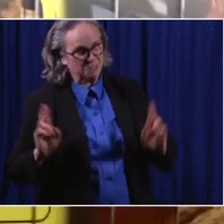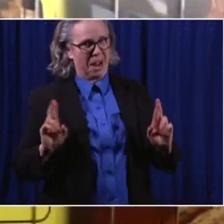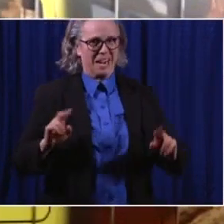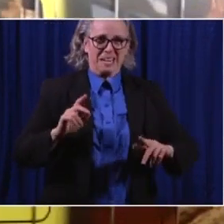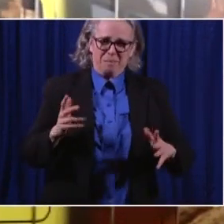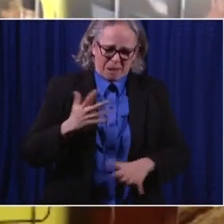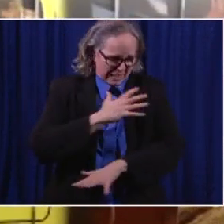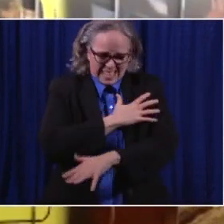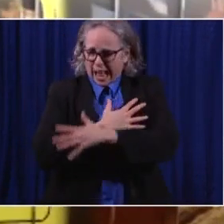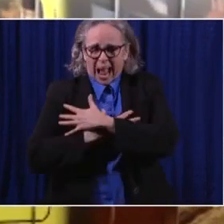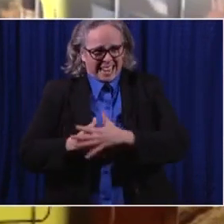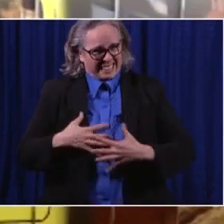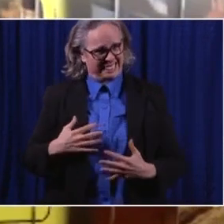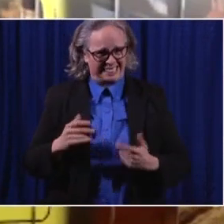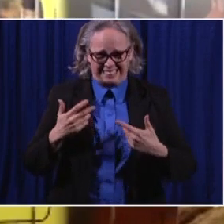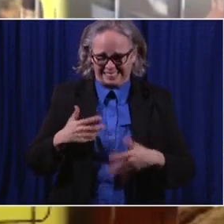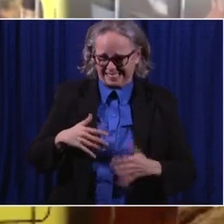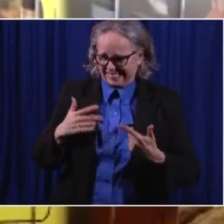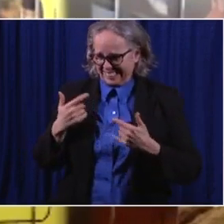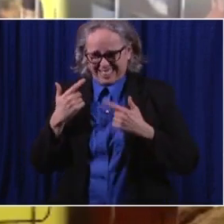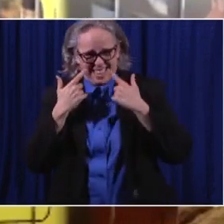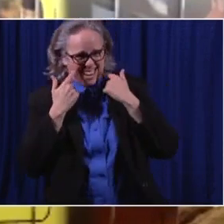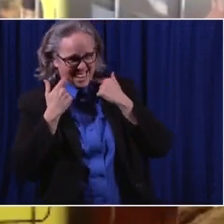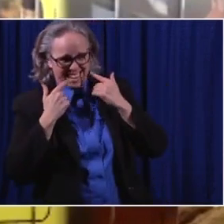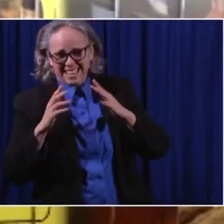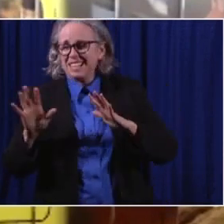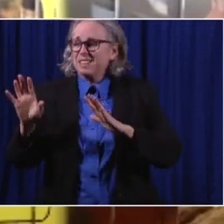right, Christina, you're on.